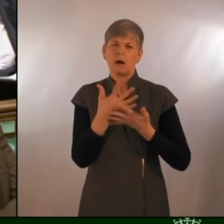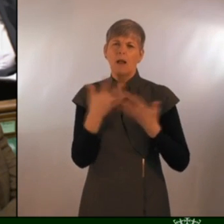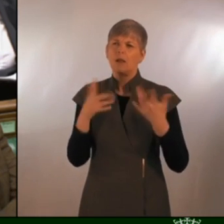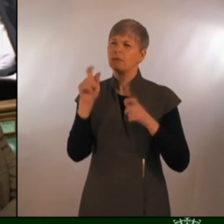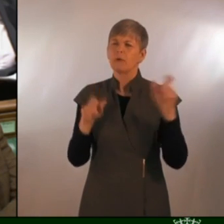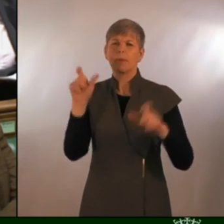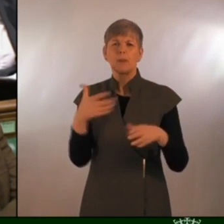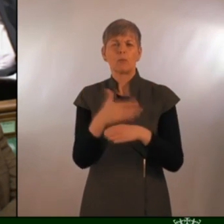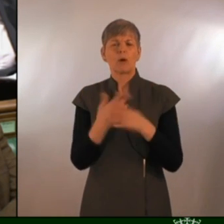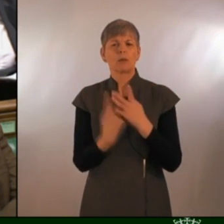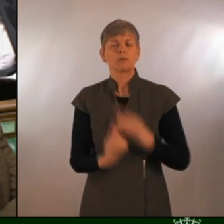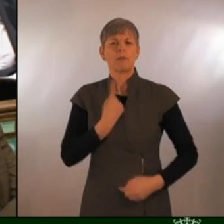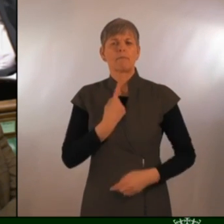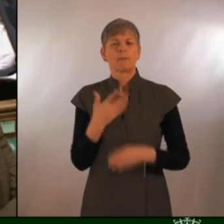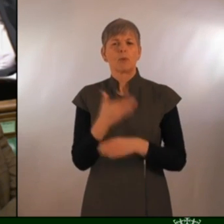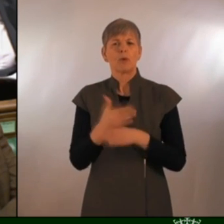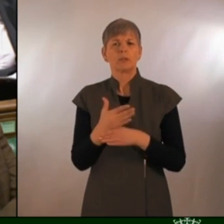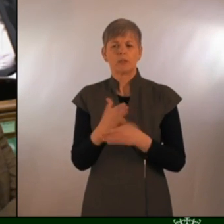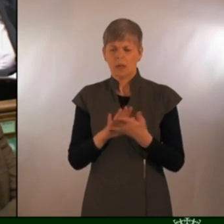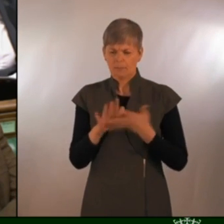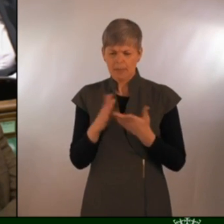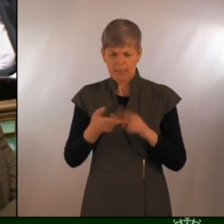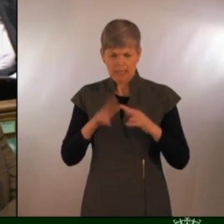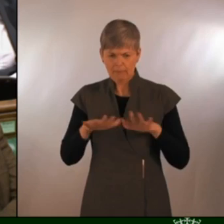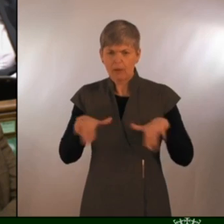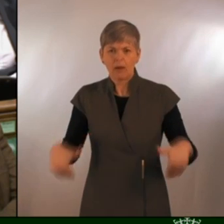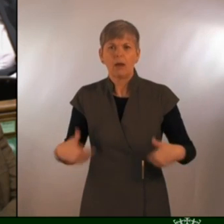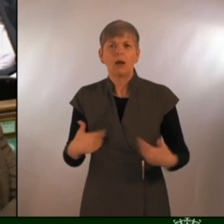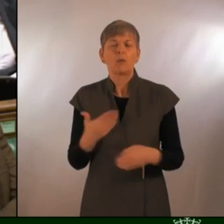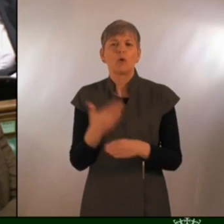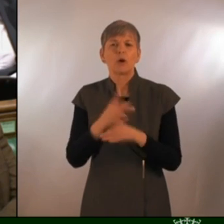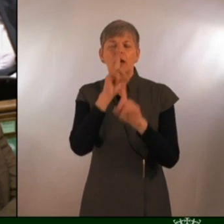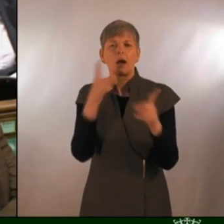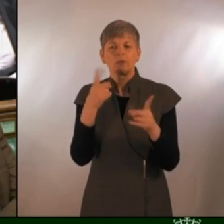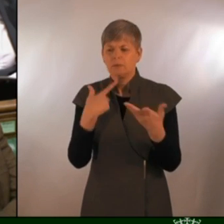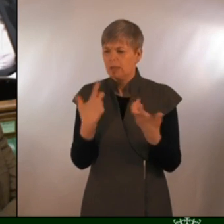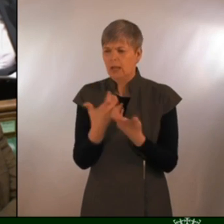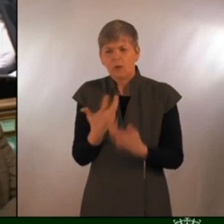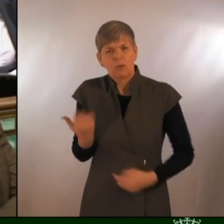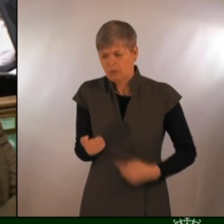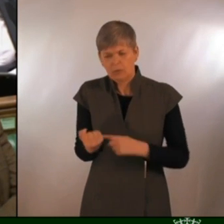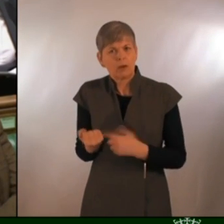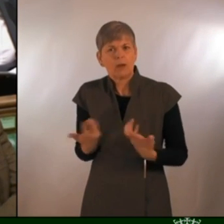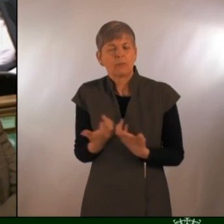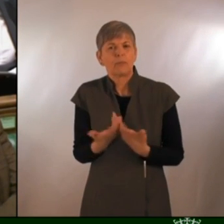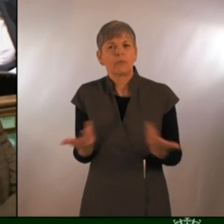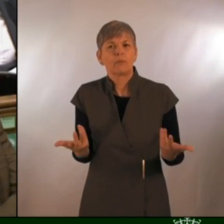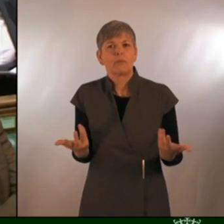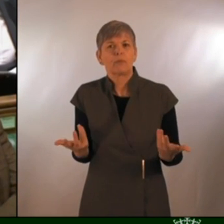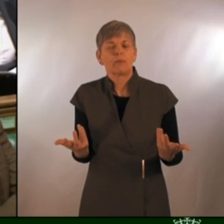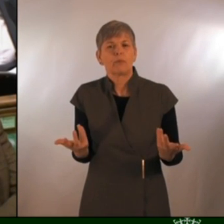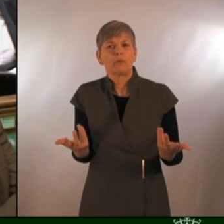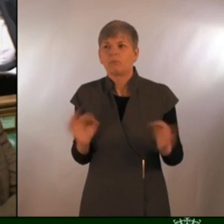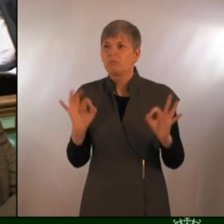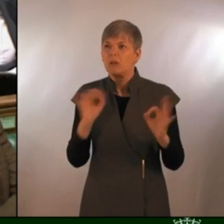uncertainty as to what financial help they will be given if they are forced to stop working. In this House, Mr Speaker, we are in a